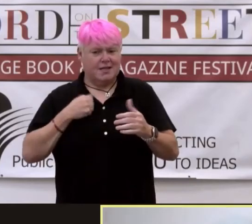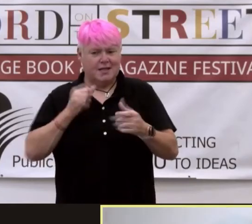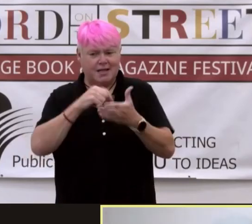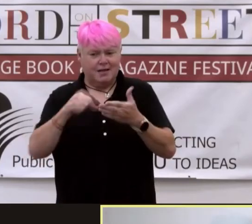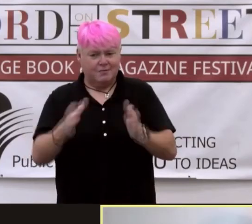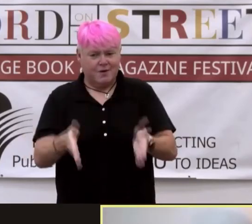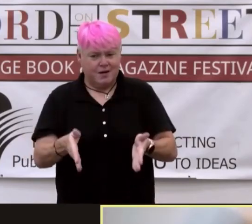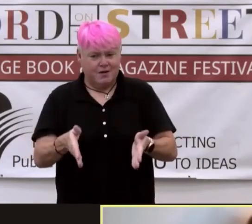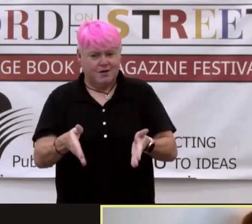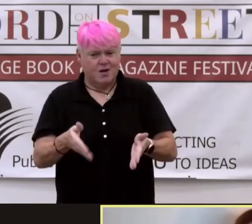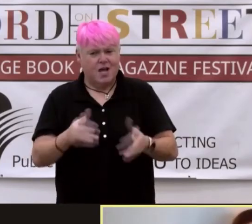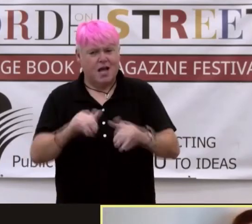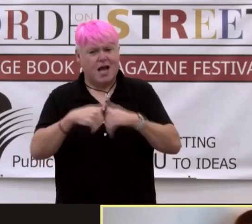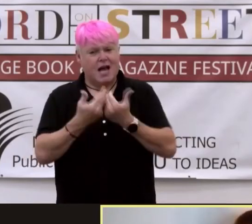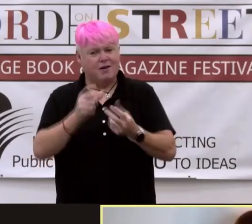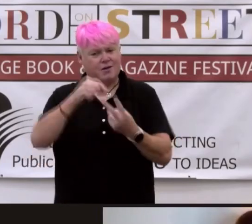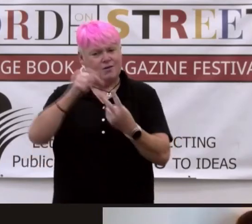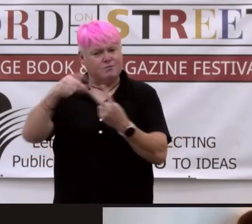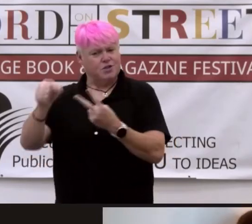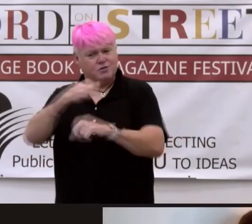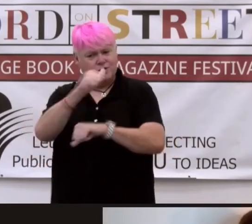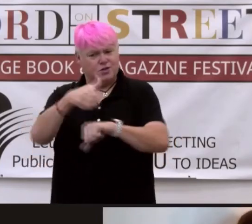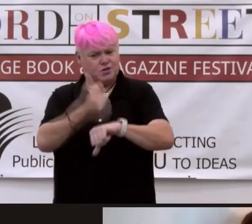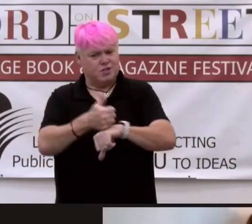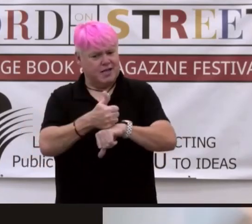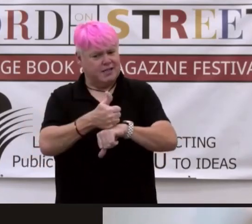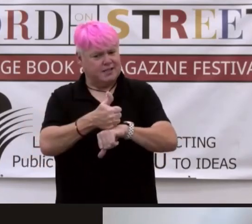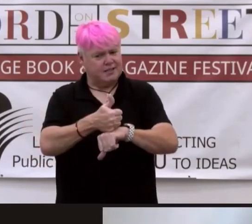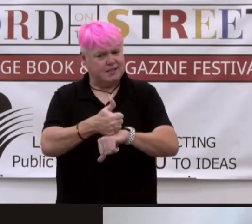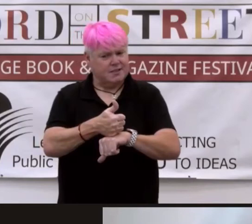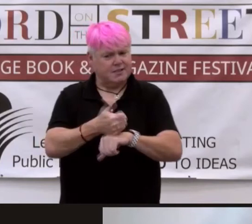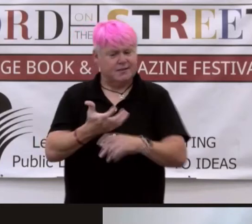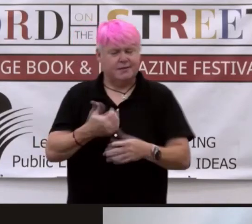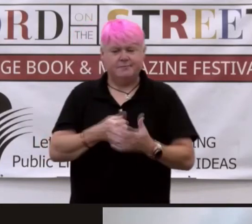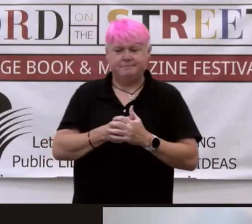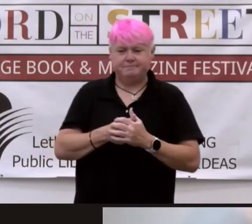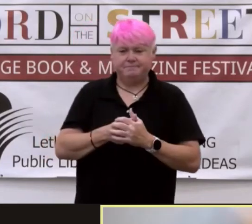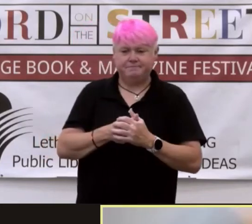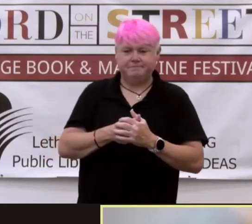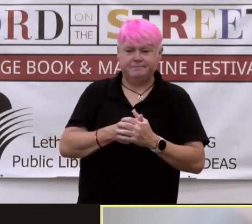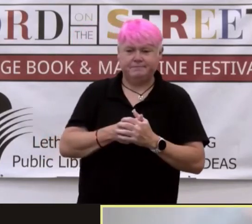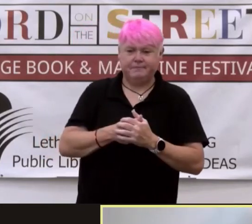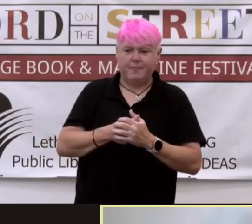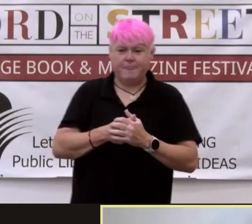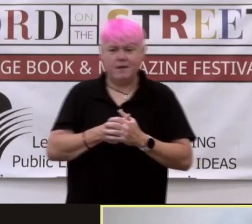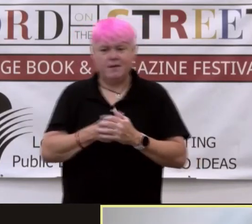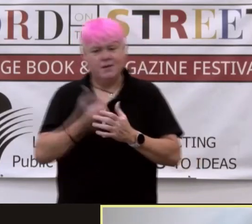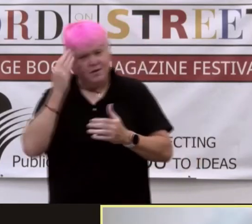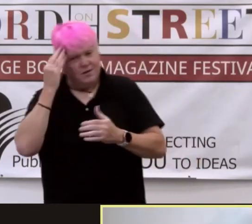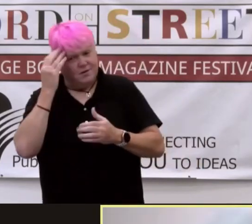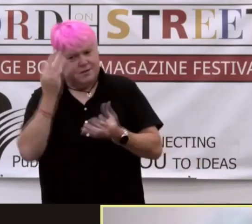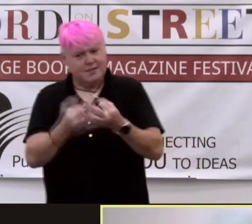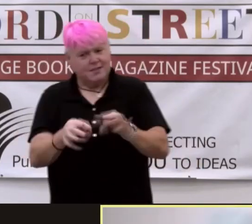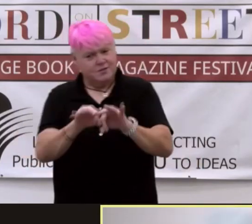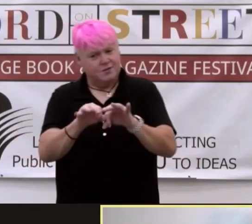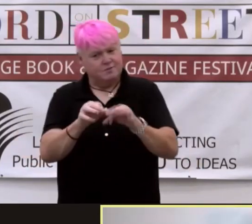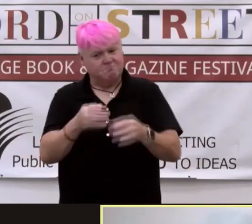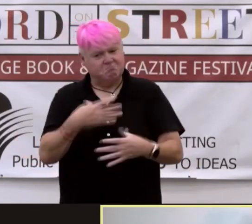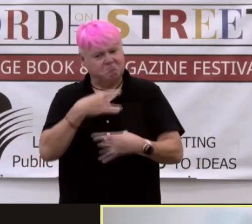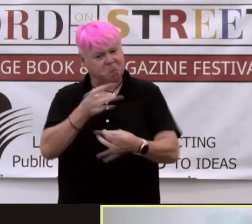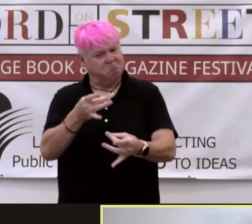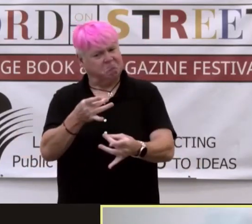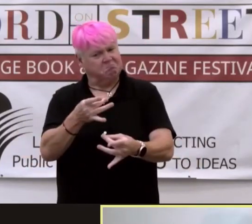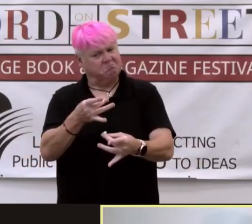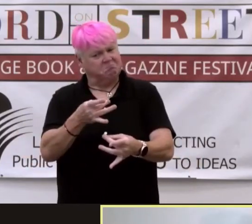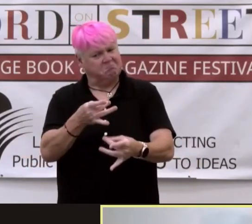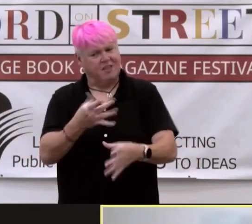your settings? Is it influenced at all through the editorial process? You know what's interesting? When I started writing, all my